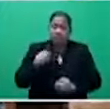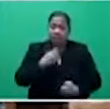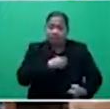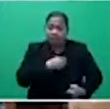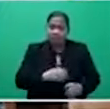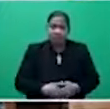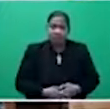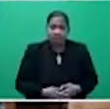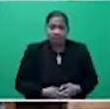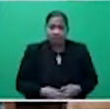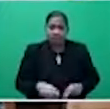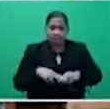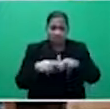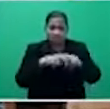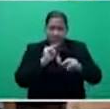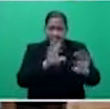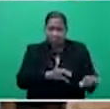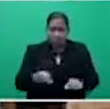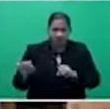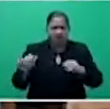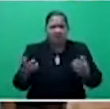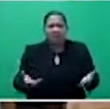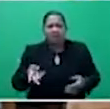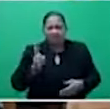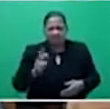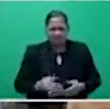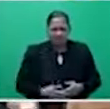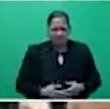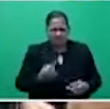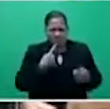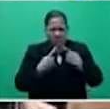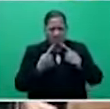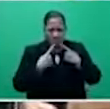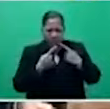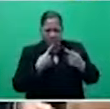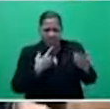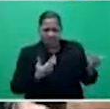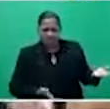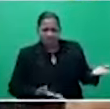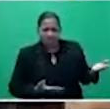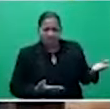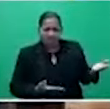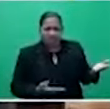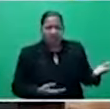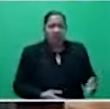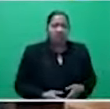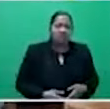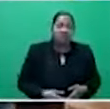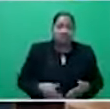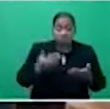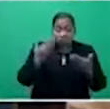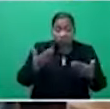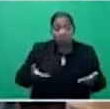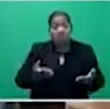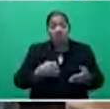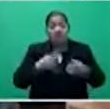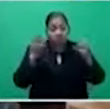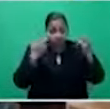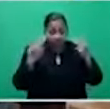invaded? Again, such a superfluous comment. And as the Honourable Minister highlighted, we said in the budget speech